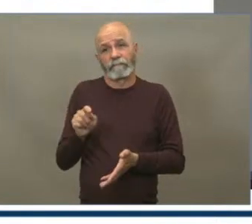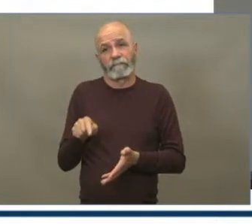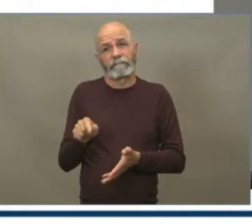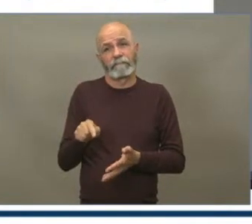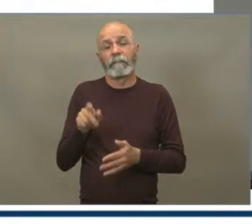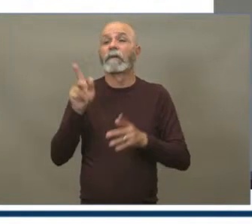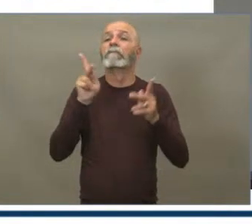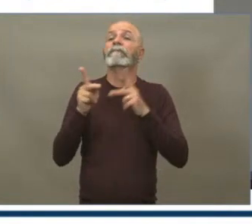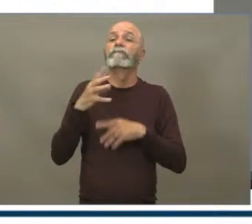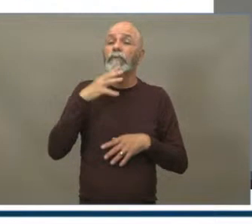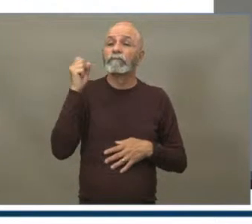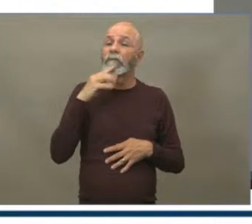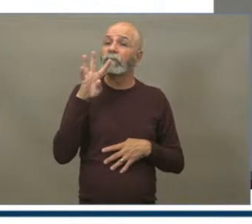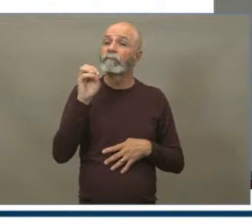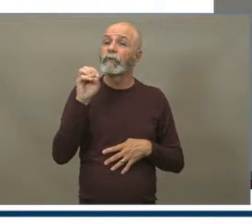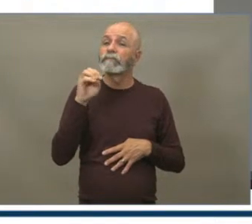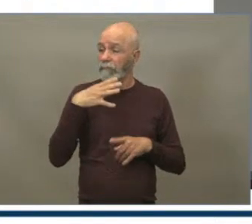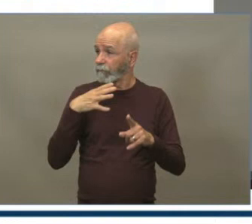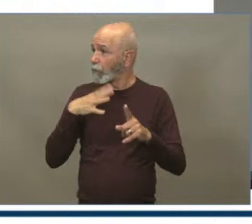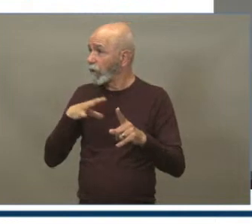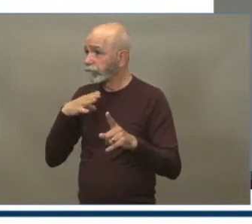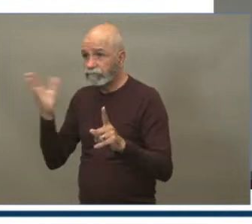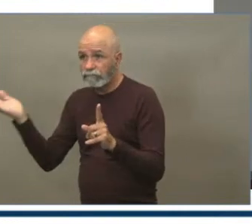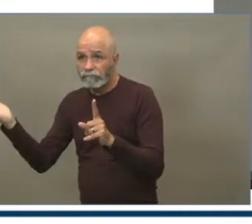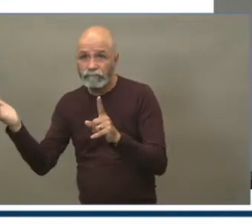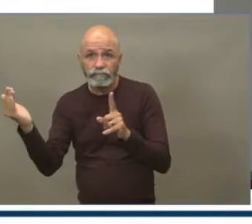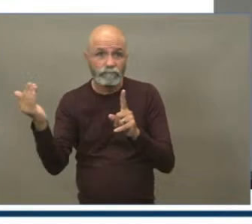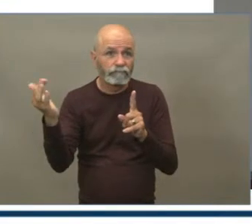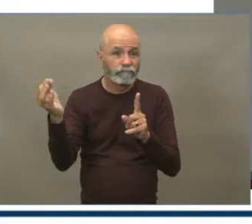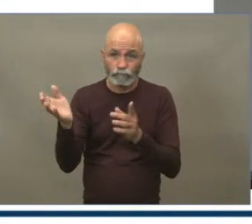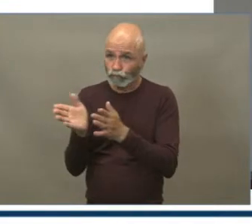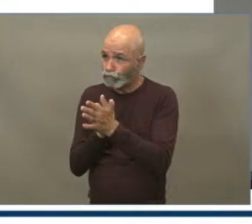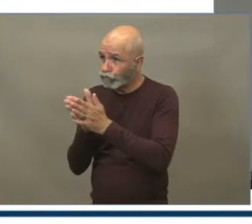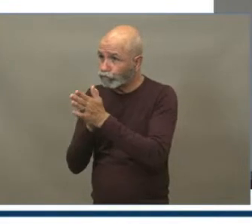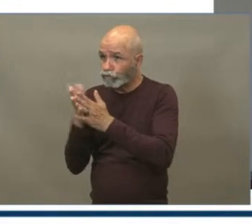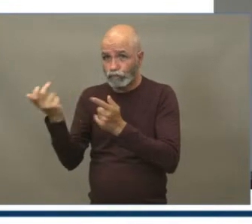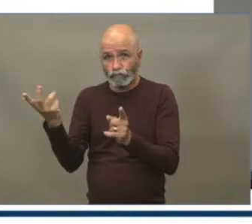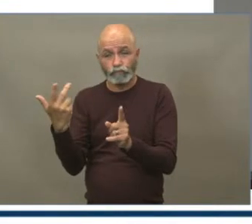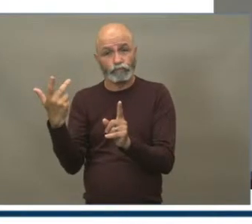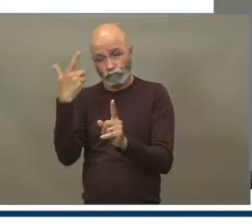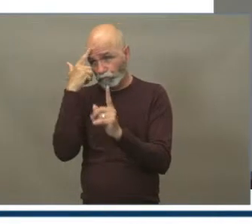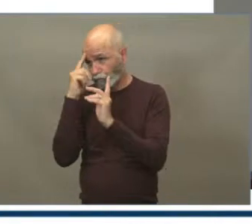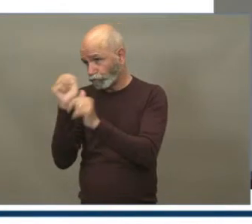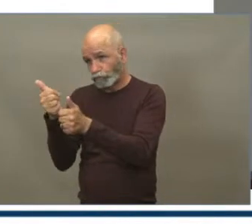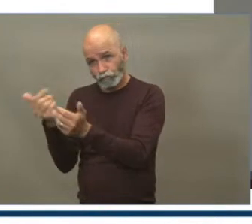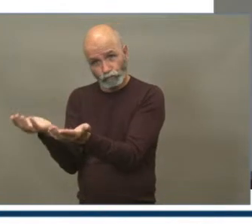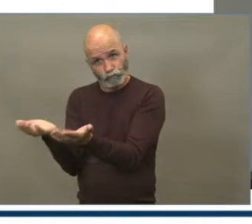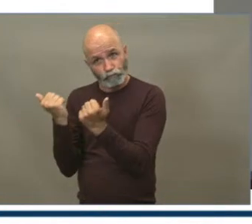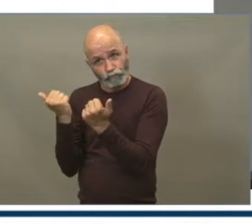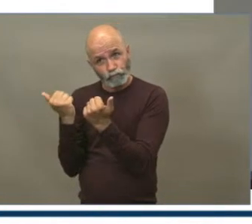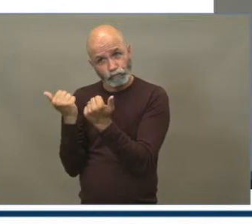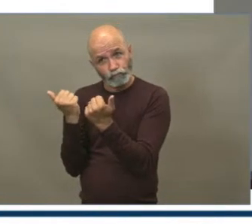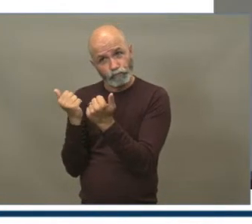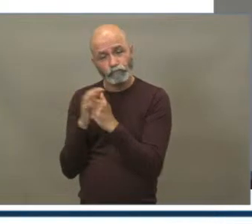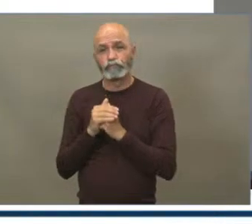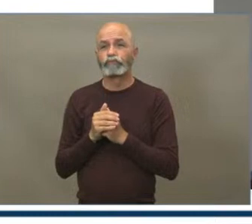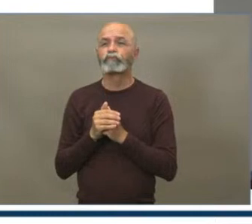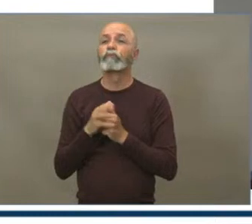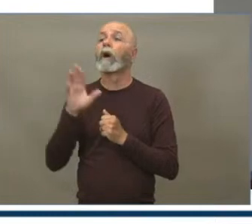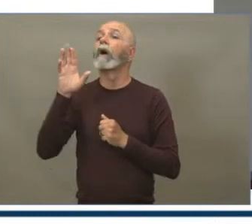40 and above if they choose to, if that's their choice. We have no certainty at all about any additional